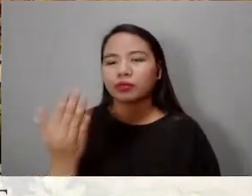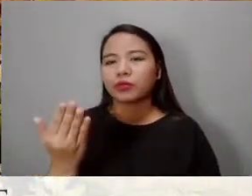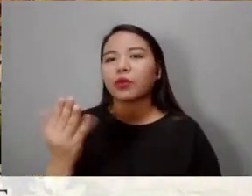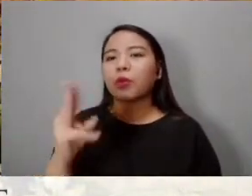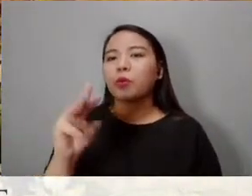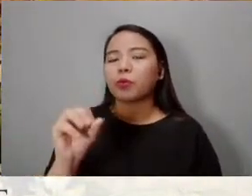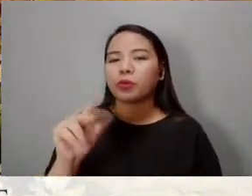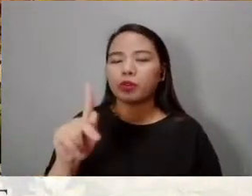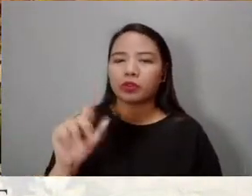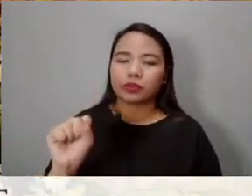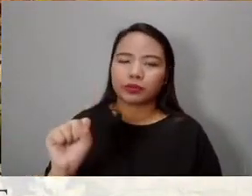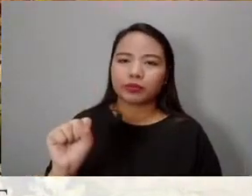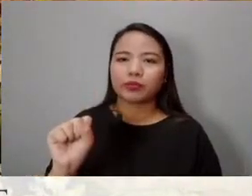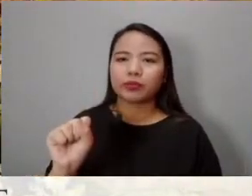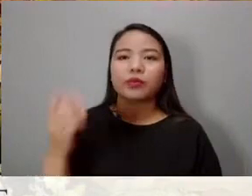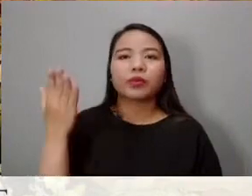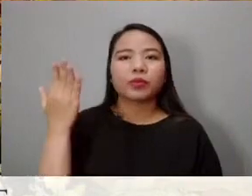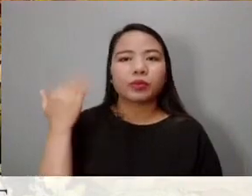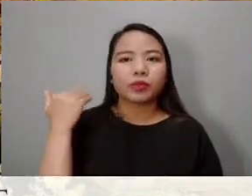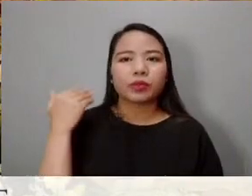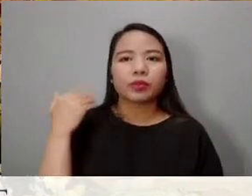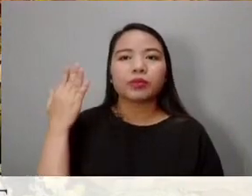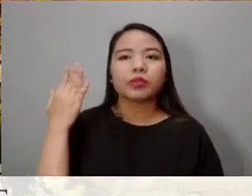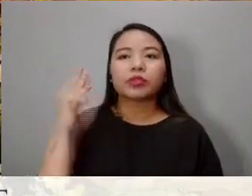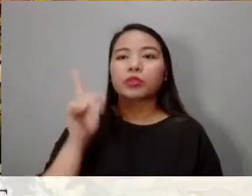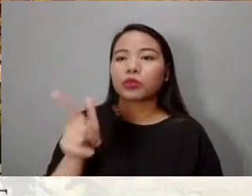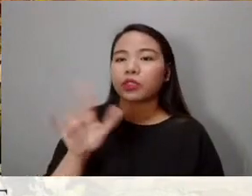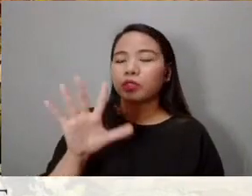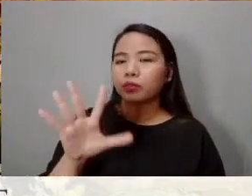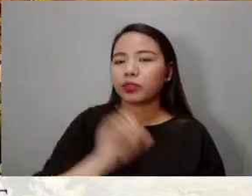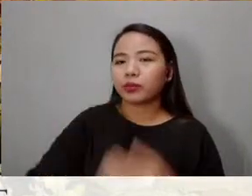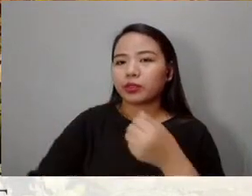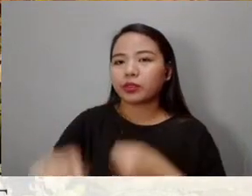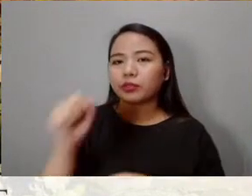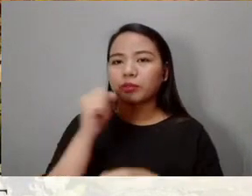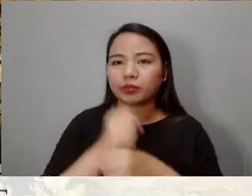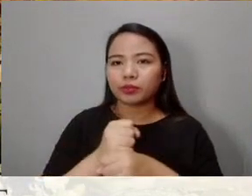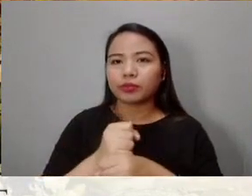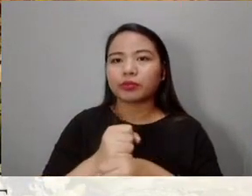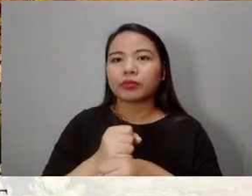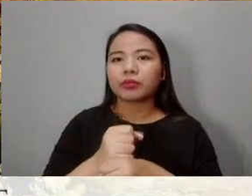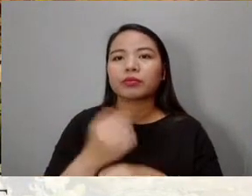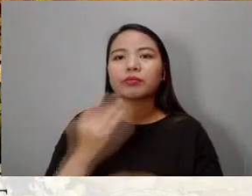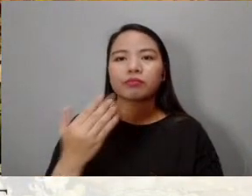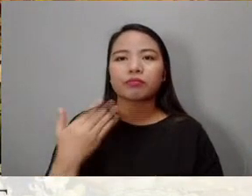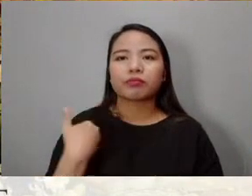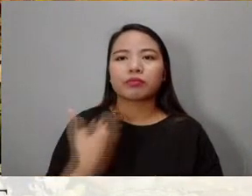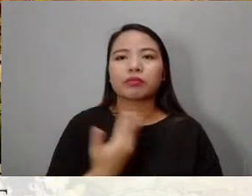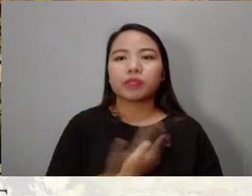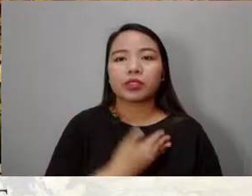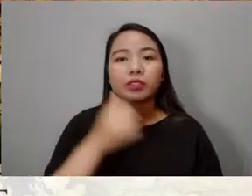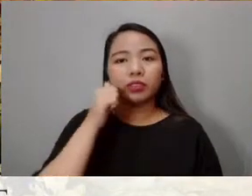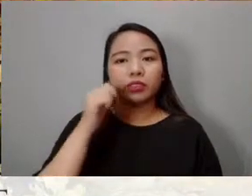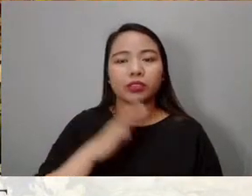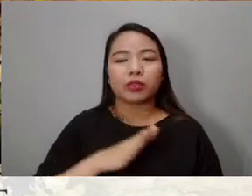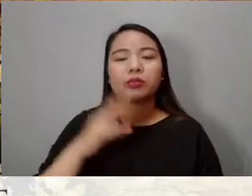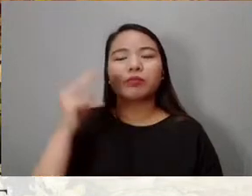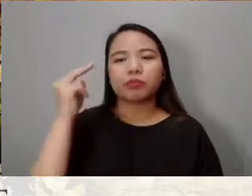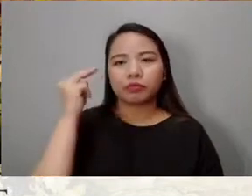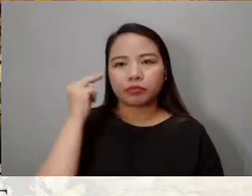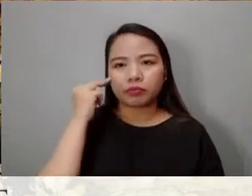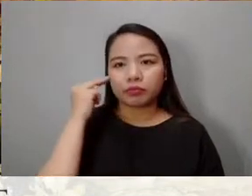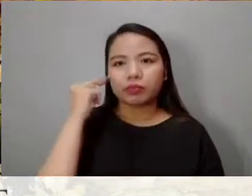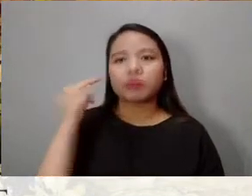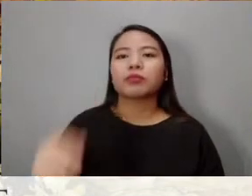For the past 125 years, our Mother Mary, Our Lady of Montserrat, never failed